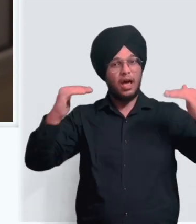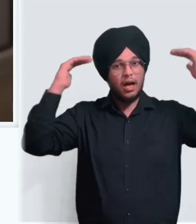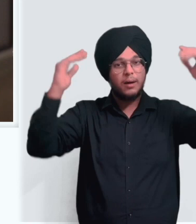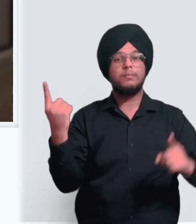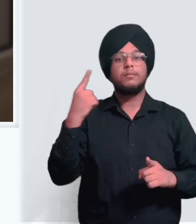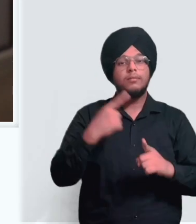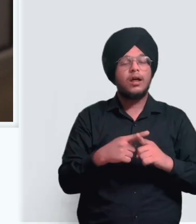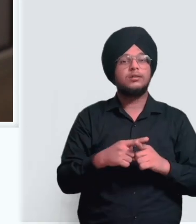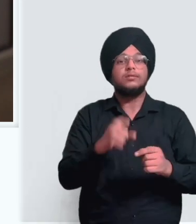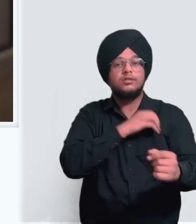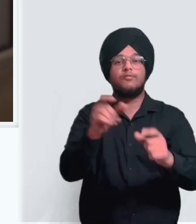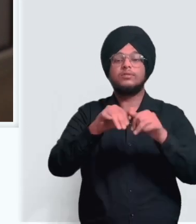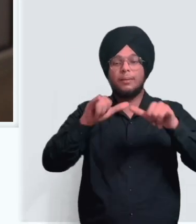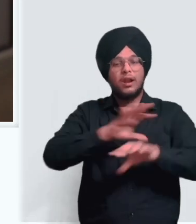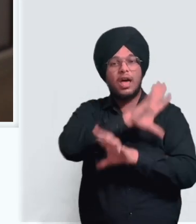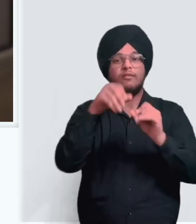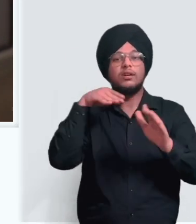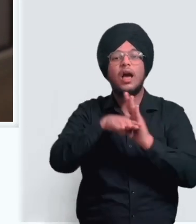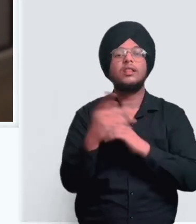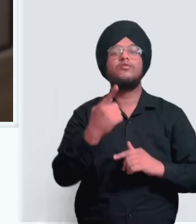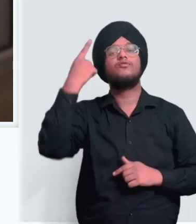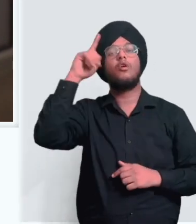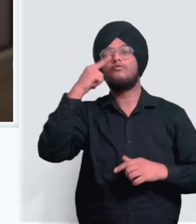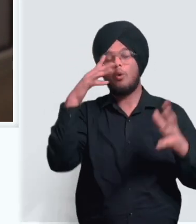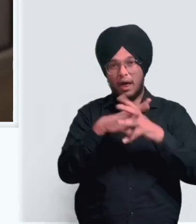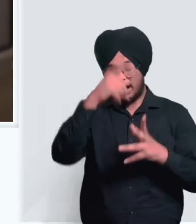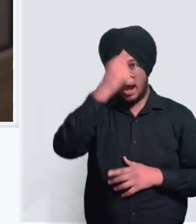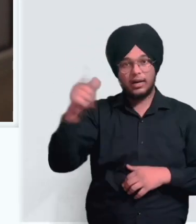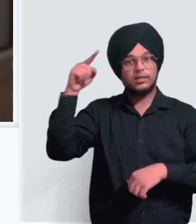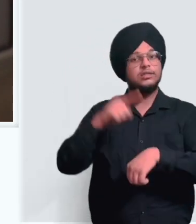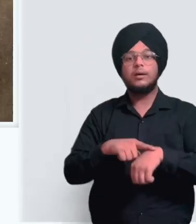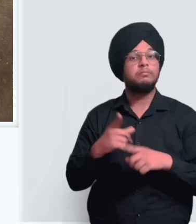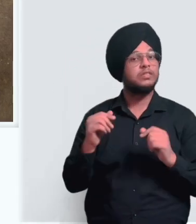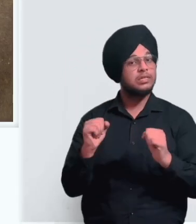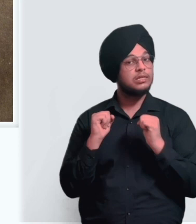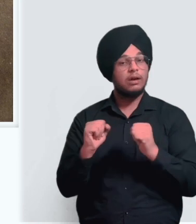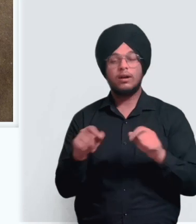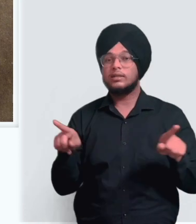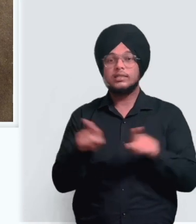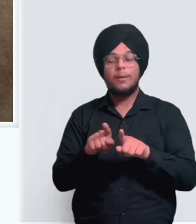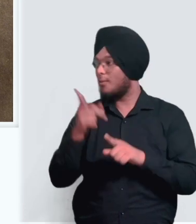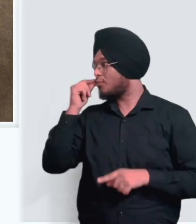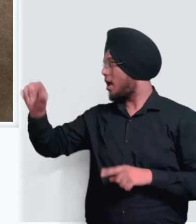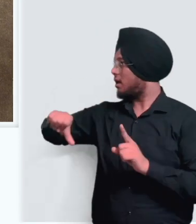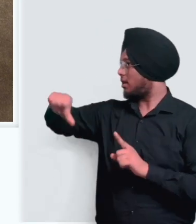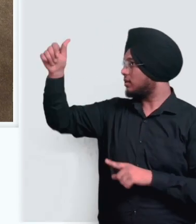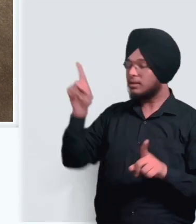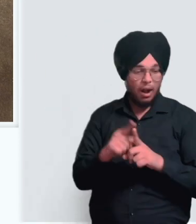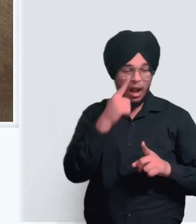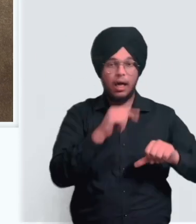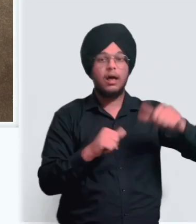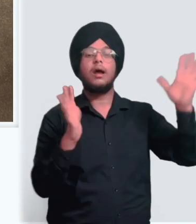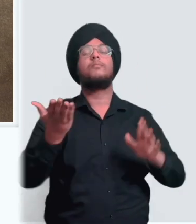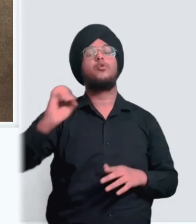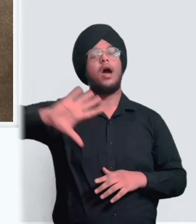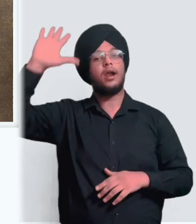which was unusual because women in India at the time were not afforded the same opportunities. Prior to British colonization, the wives were